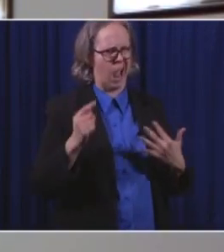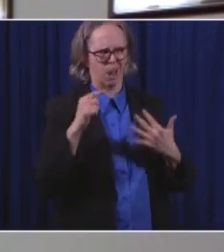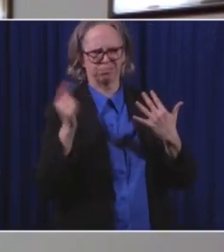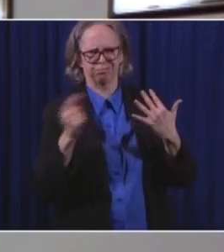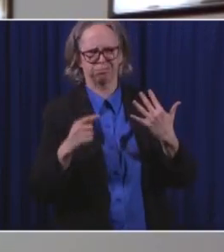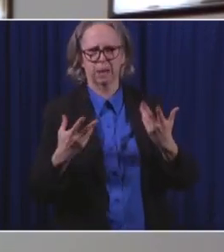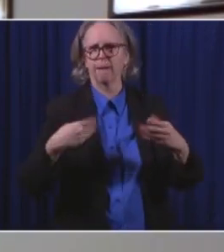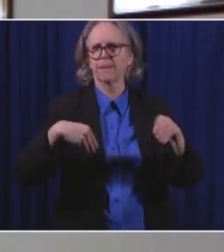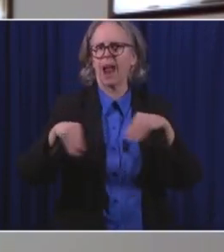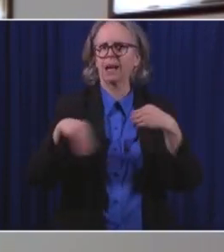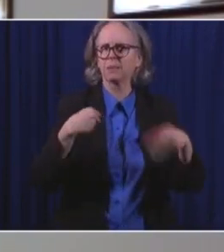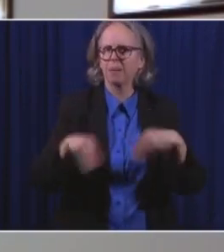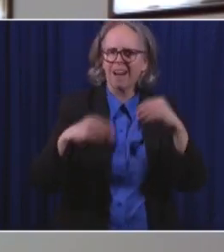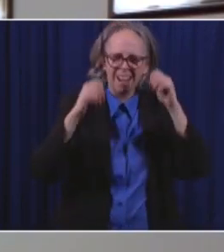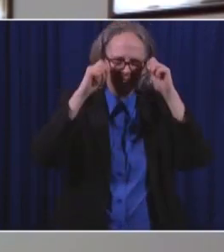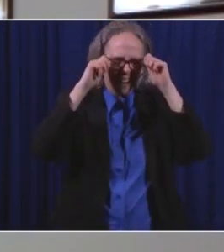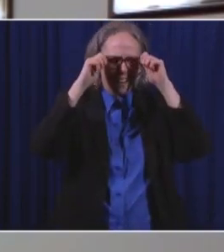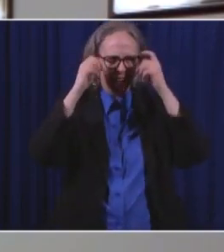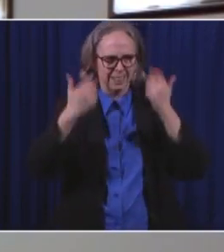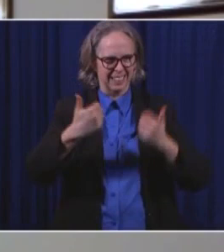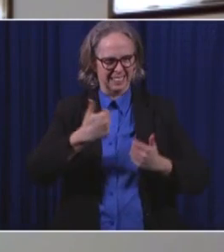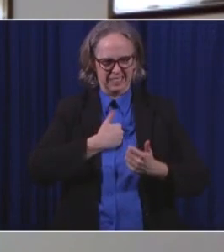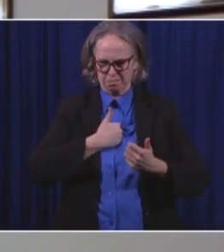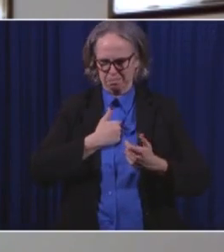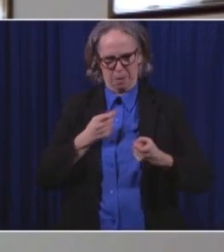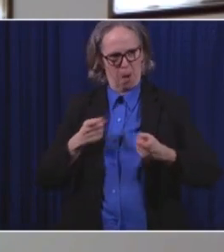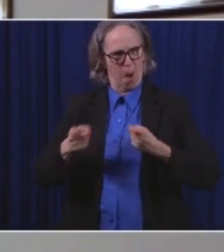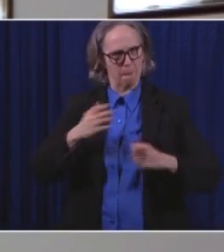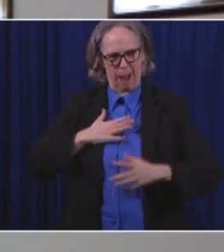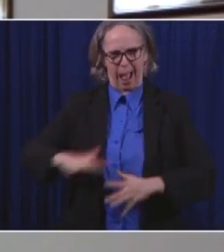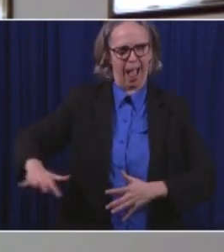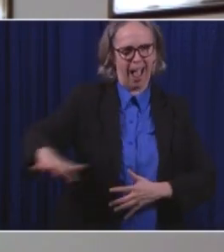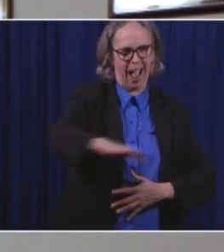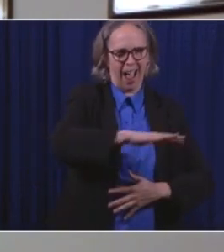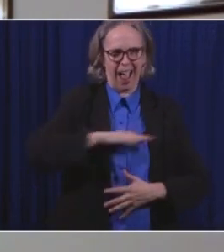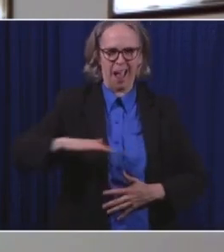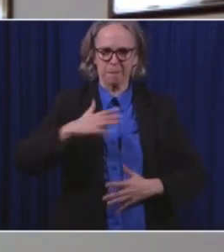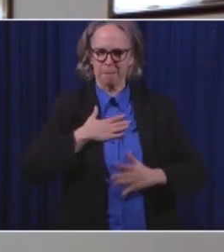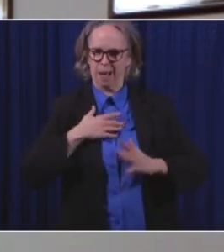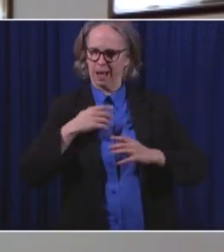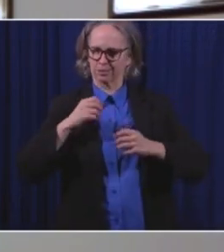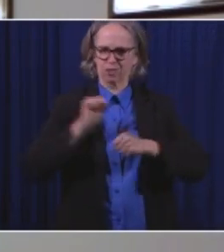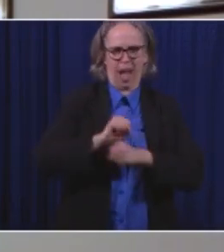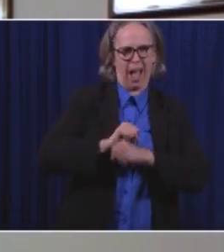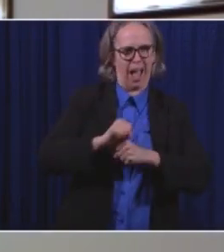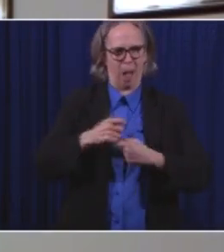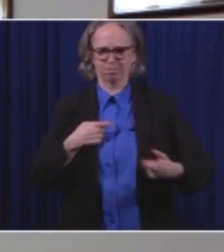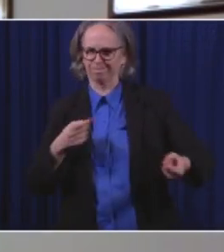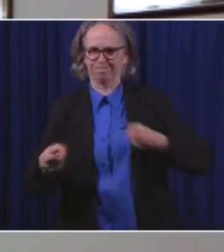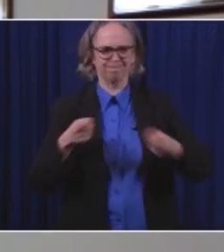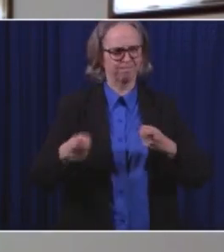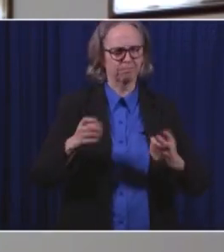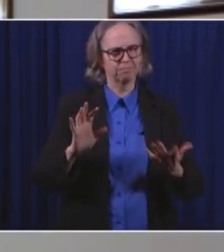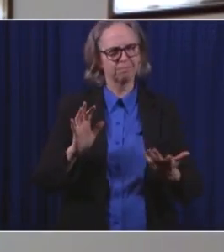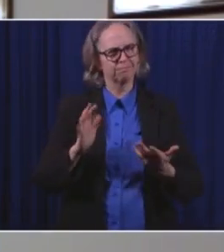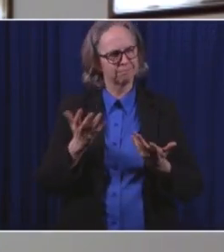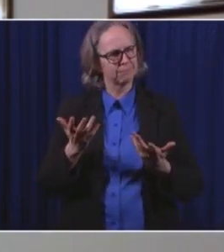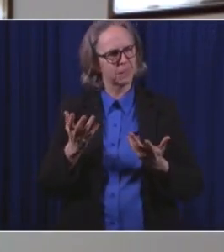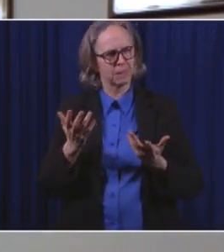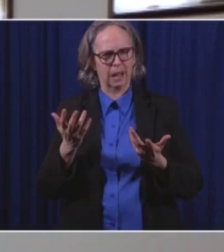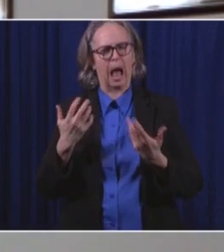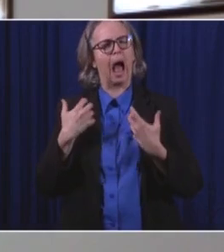some autonomy when we are able to move out of our traditional work environment that may lead to healthier diets and an ability